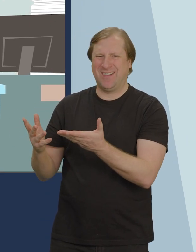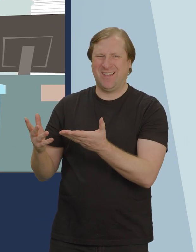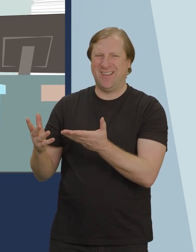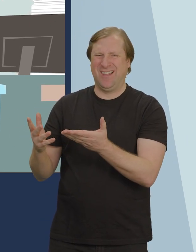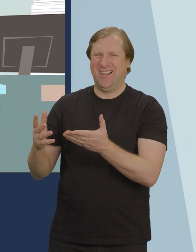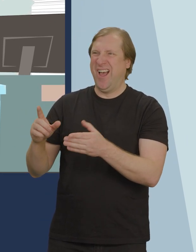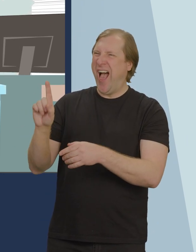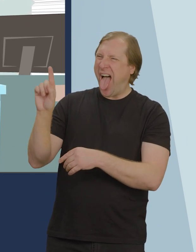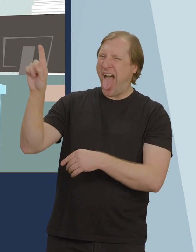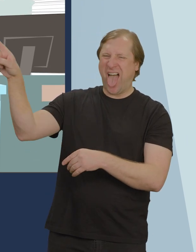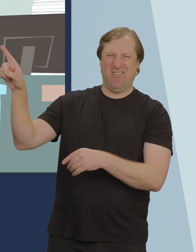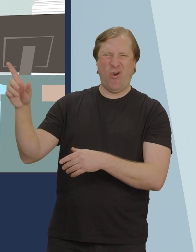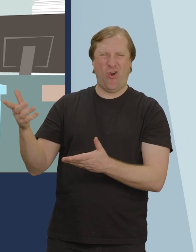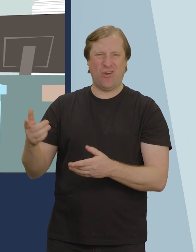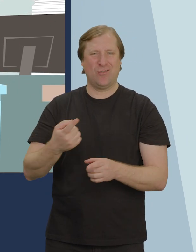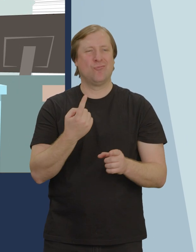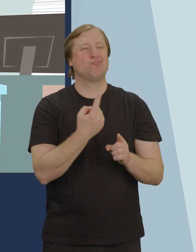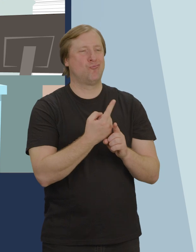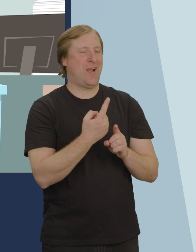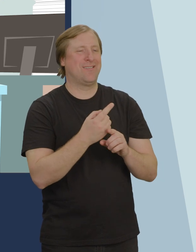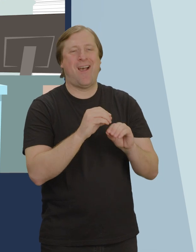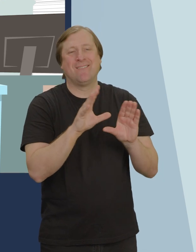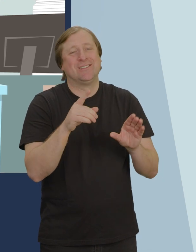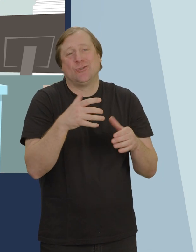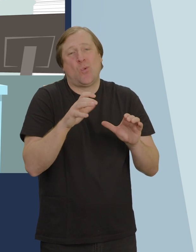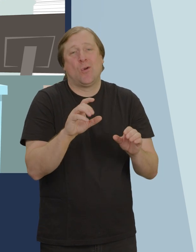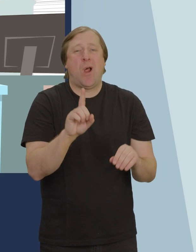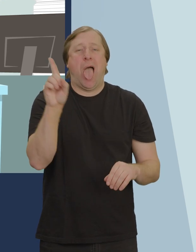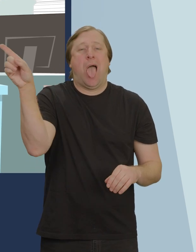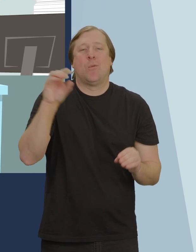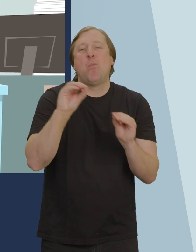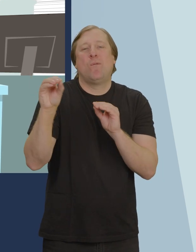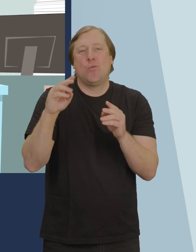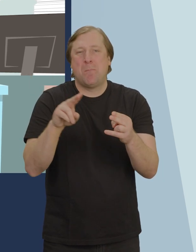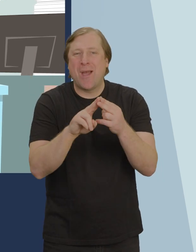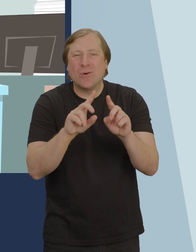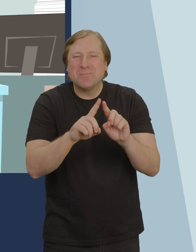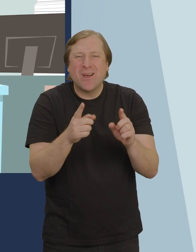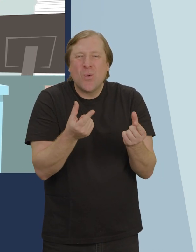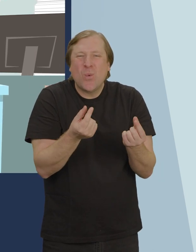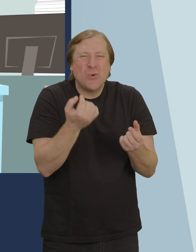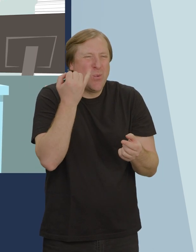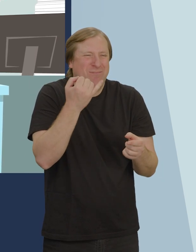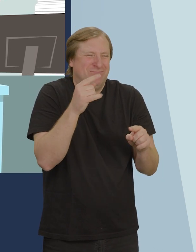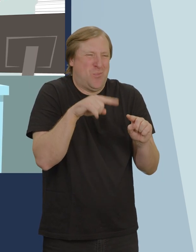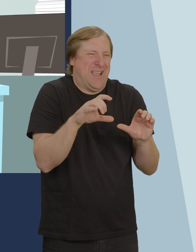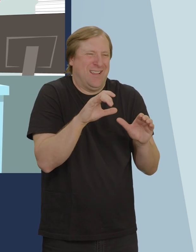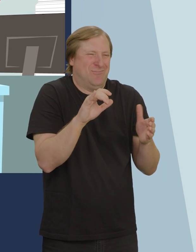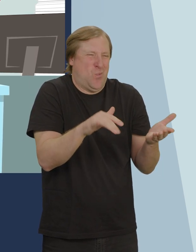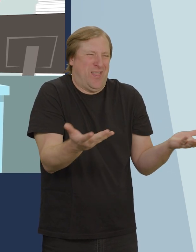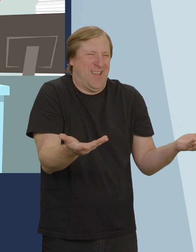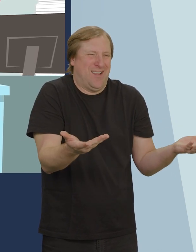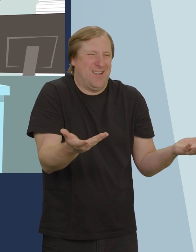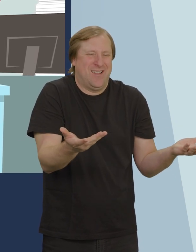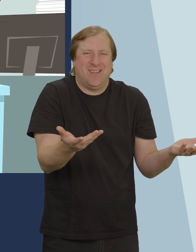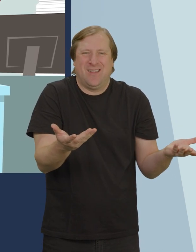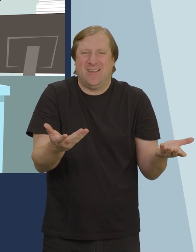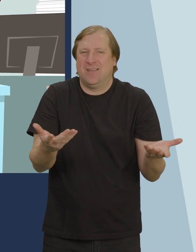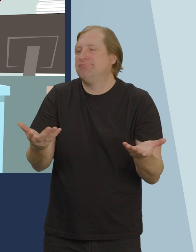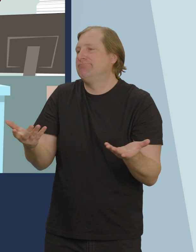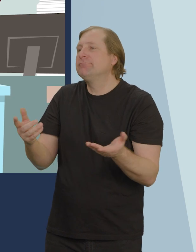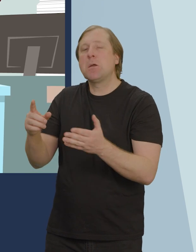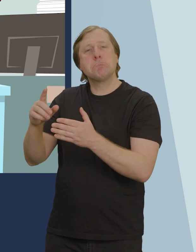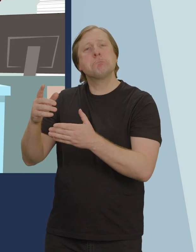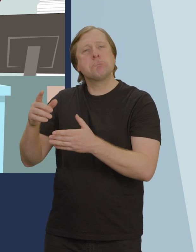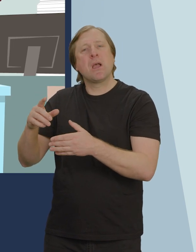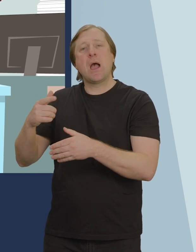a big move. Right. Obviously, she doesn't want to move to Paris. But Dani, what do we do when someone asks for something so beyond our reach?